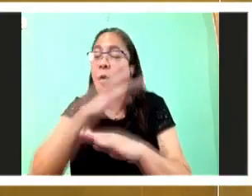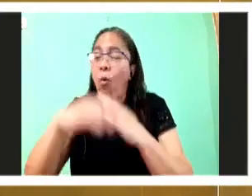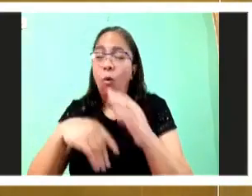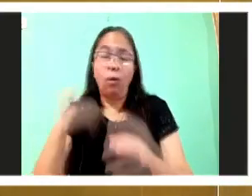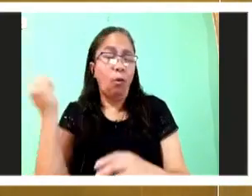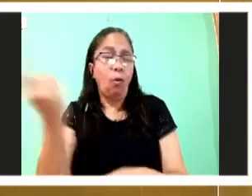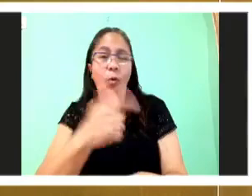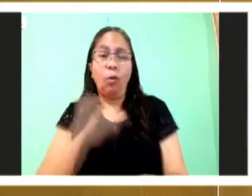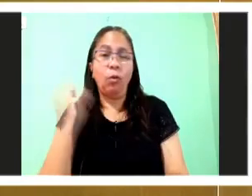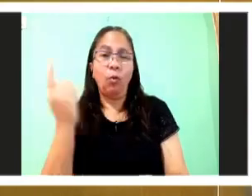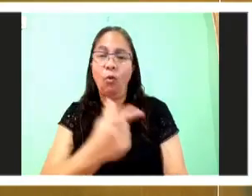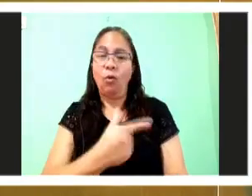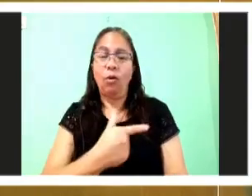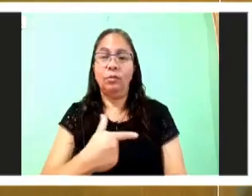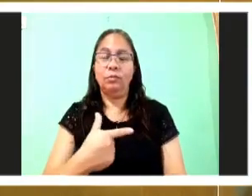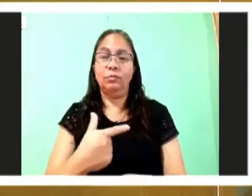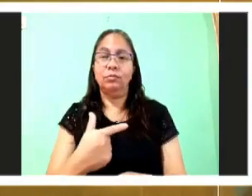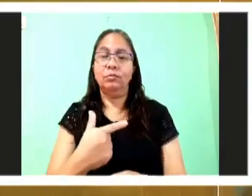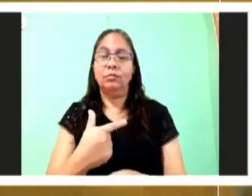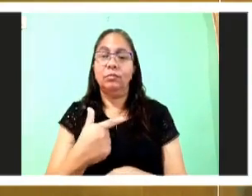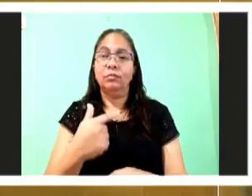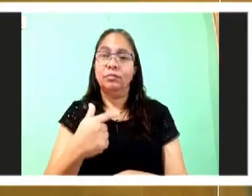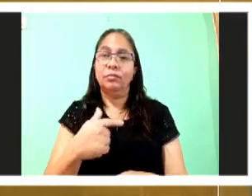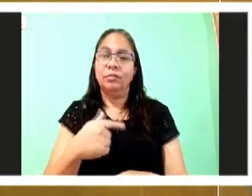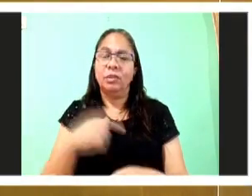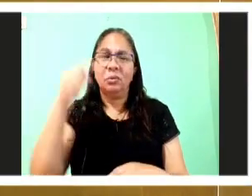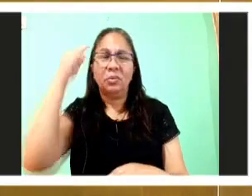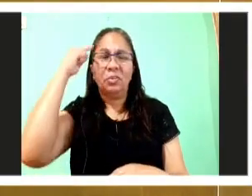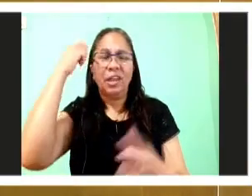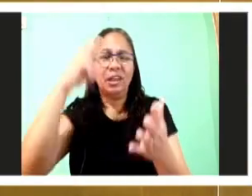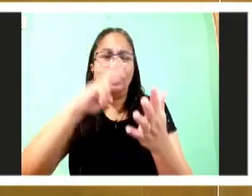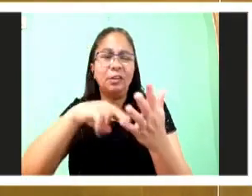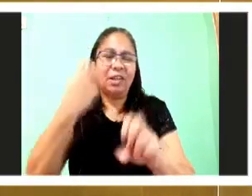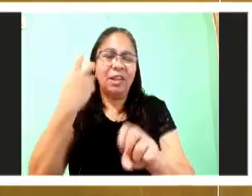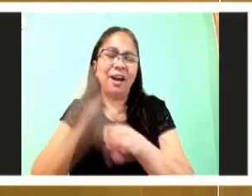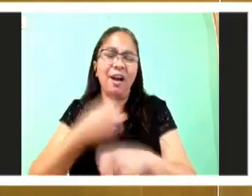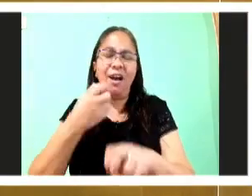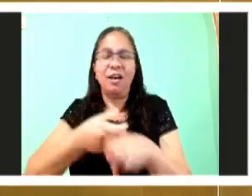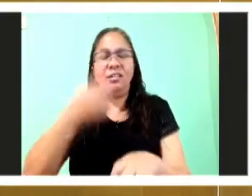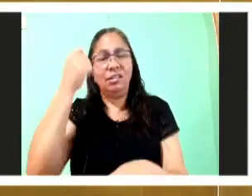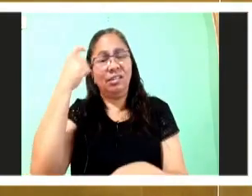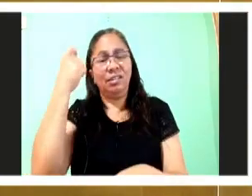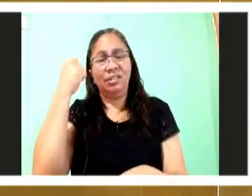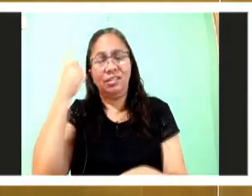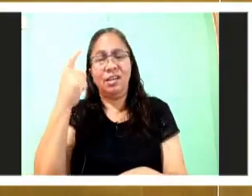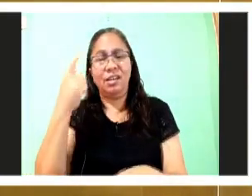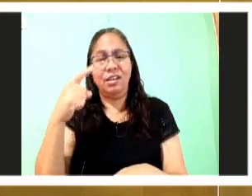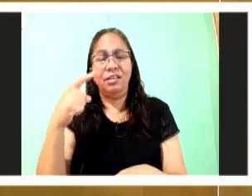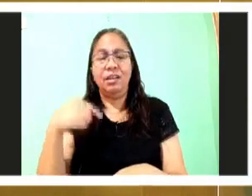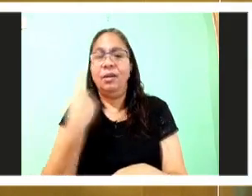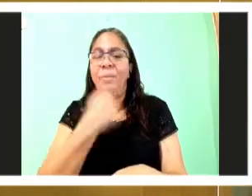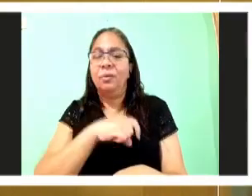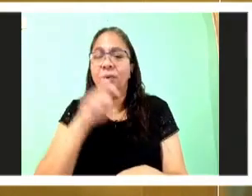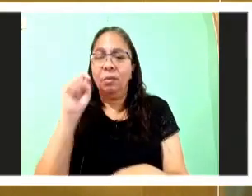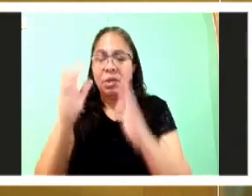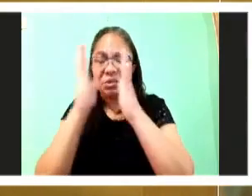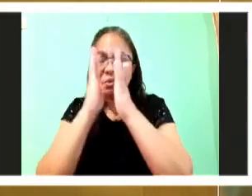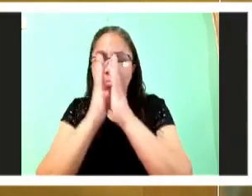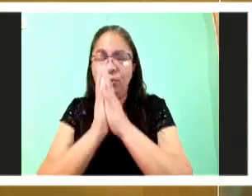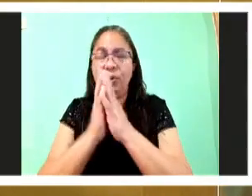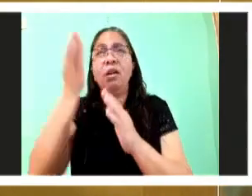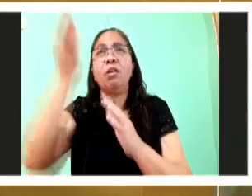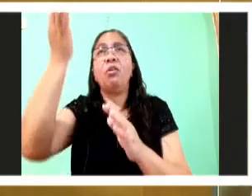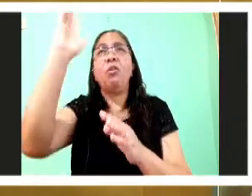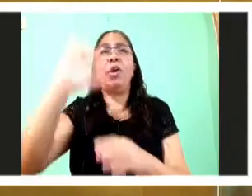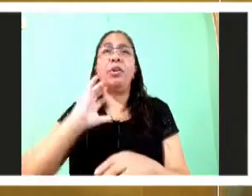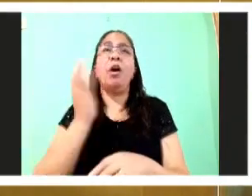who find the reading tough and difficult. Let us pray that this God of ours will give